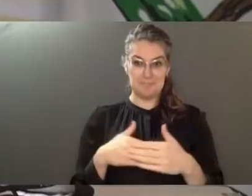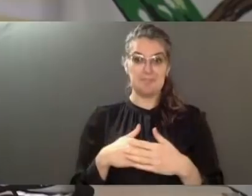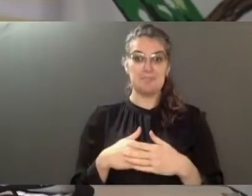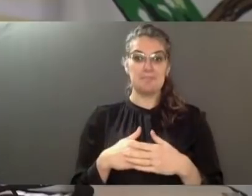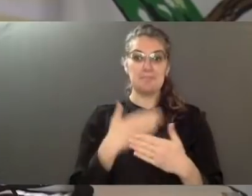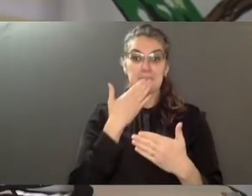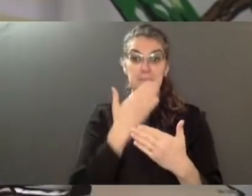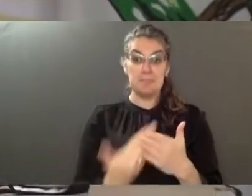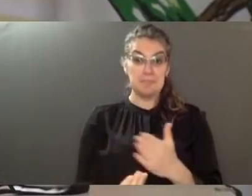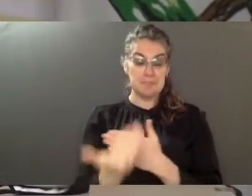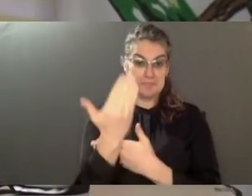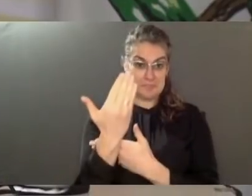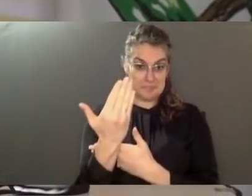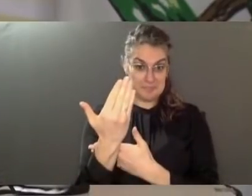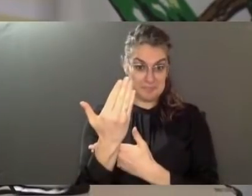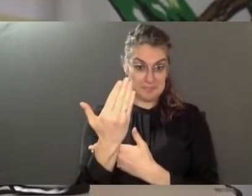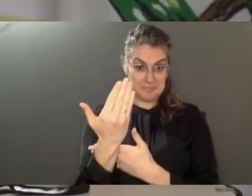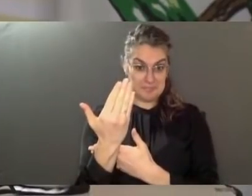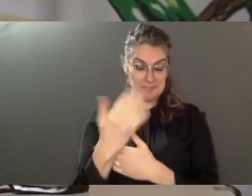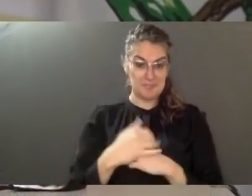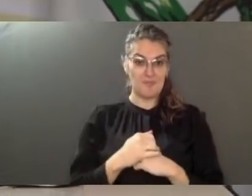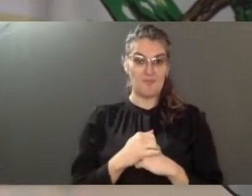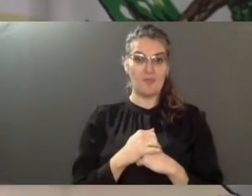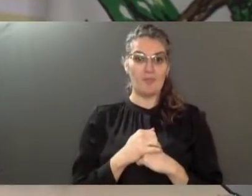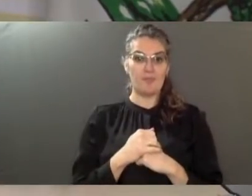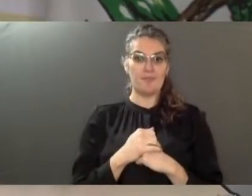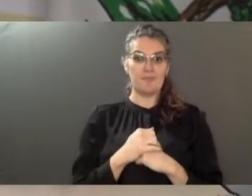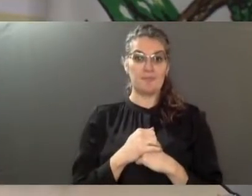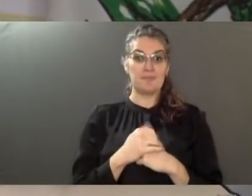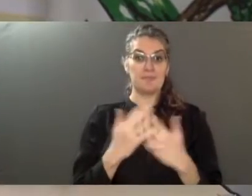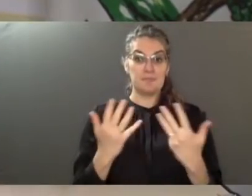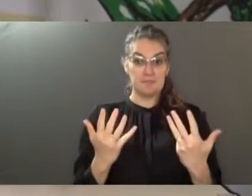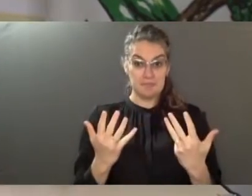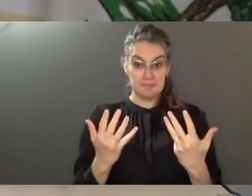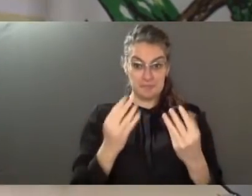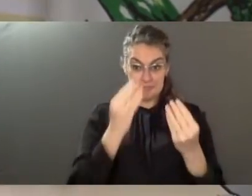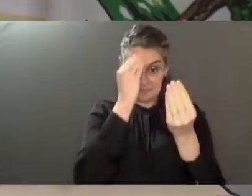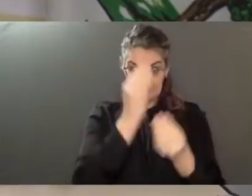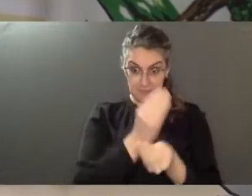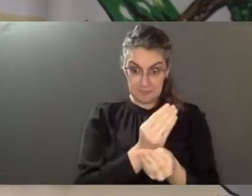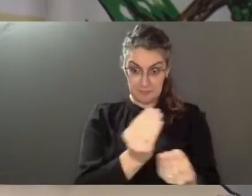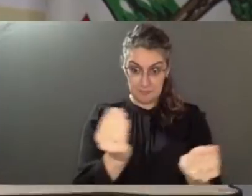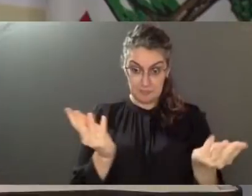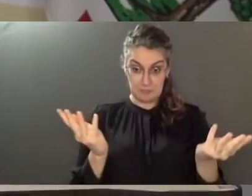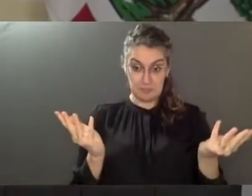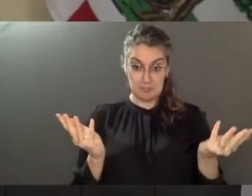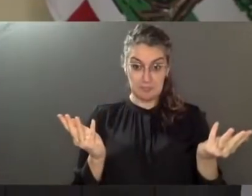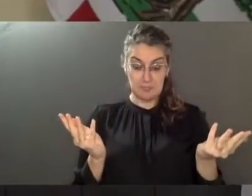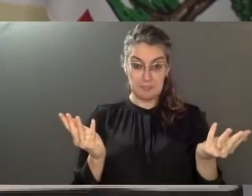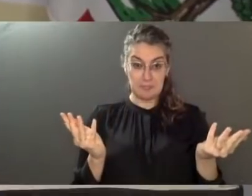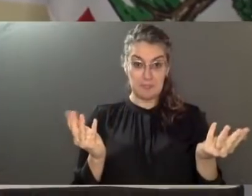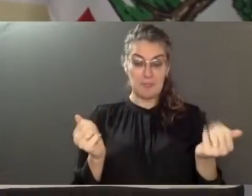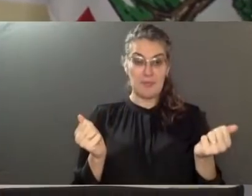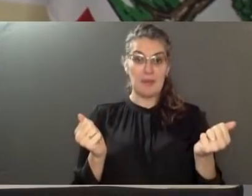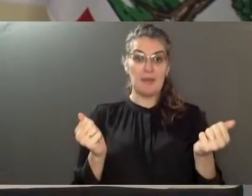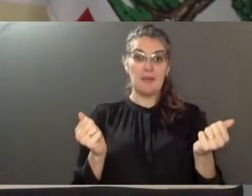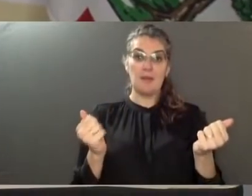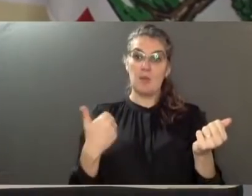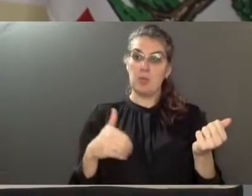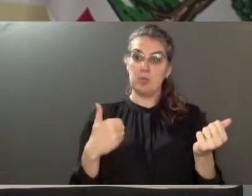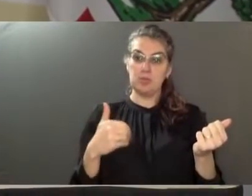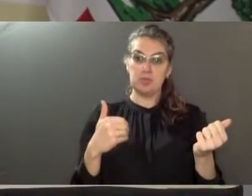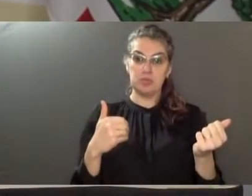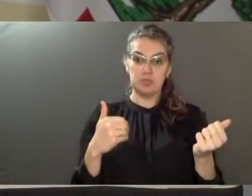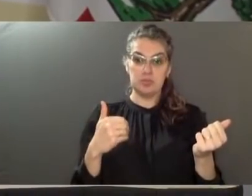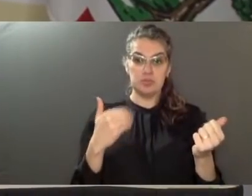Good morning, everyone. First of all, I just wanted to start off by addressing the difficult news of the